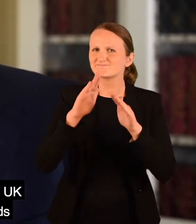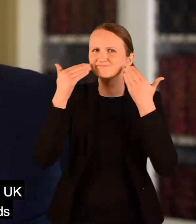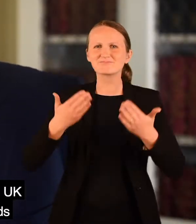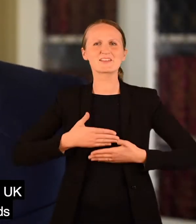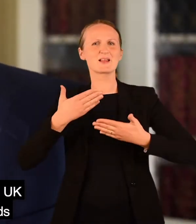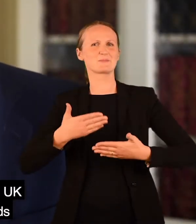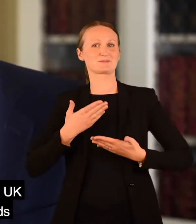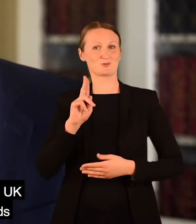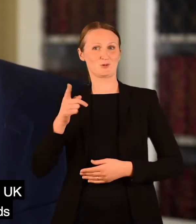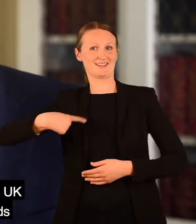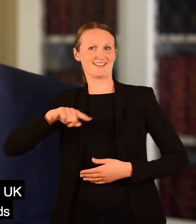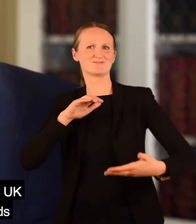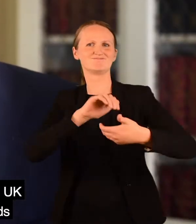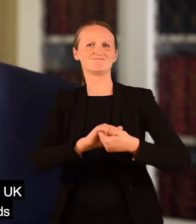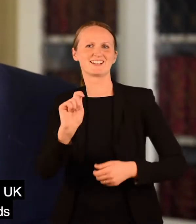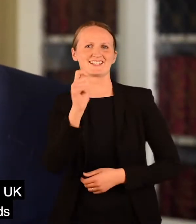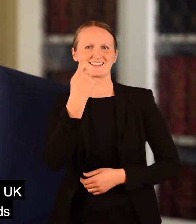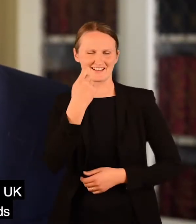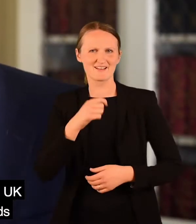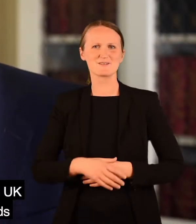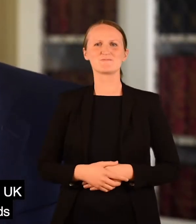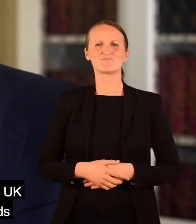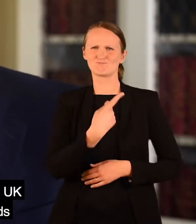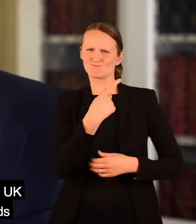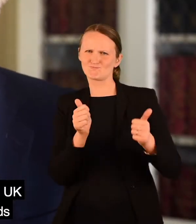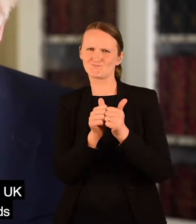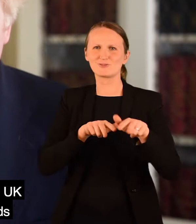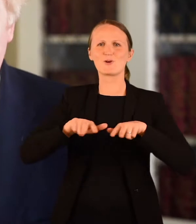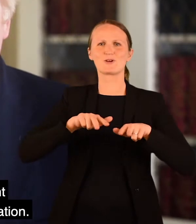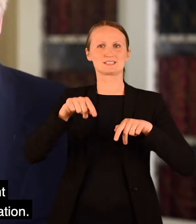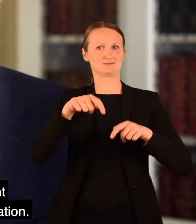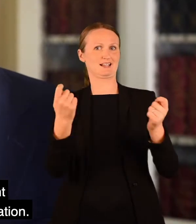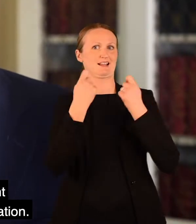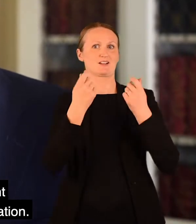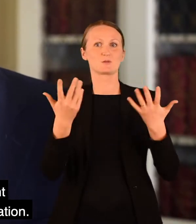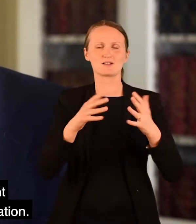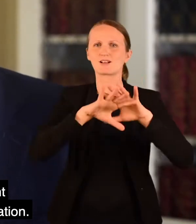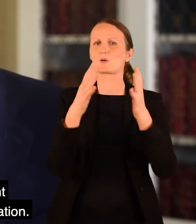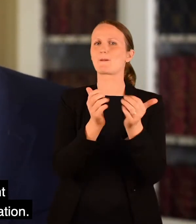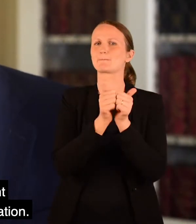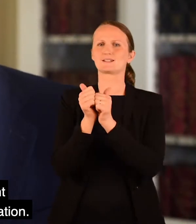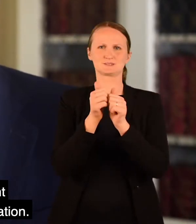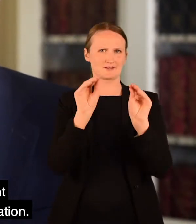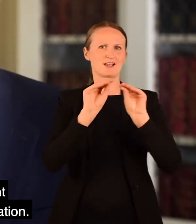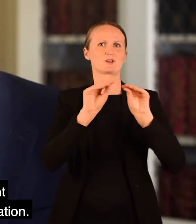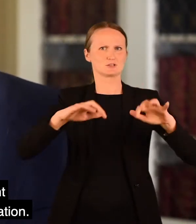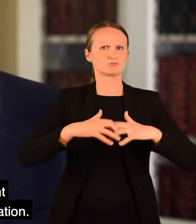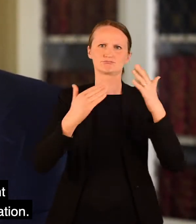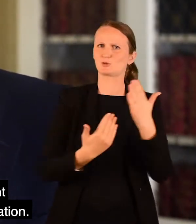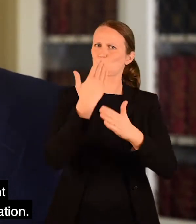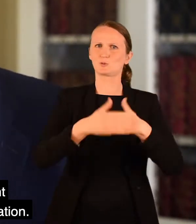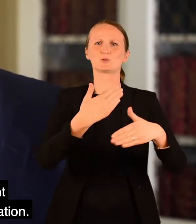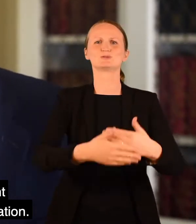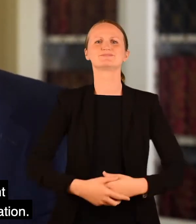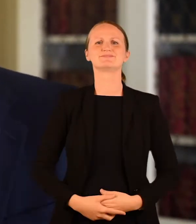I'm absolutely delighted that the UK will be joining our Kenyan friends in co-hosting the replenishment of the Global Partnership